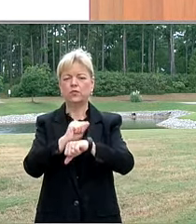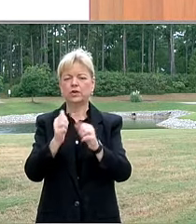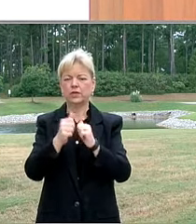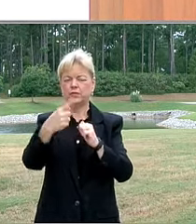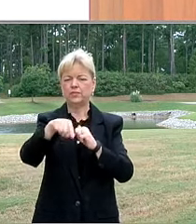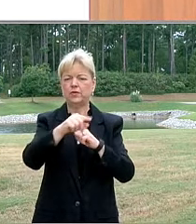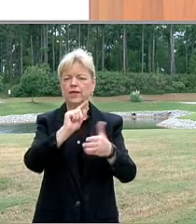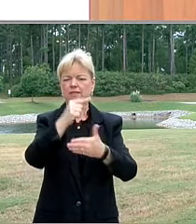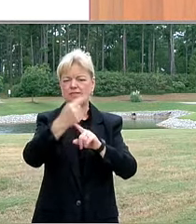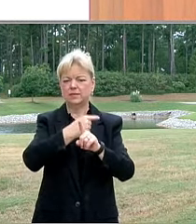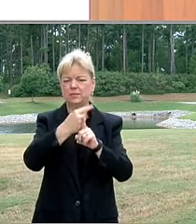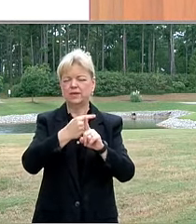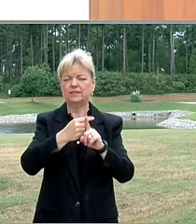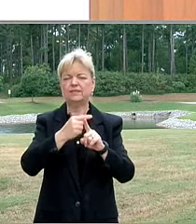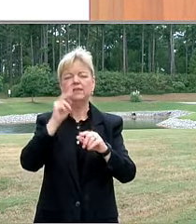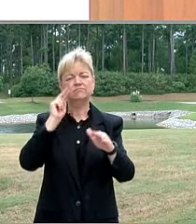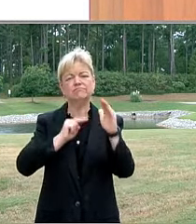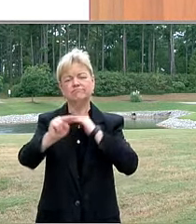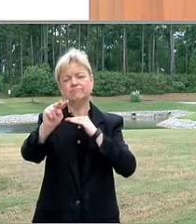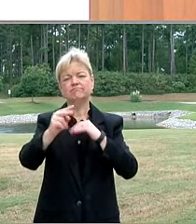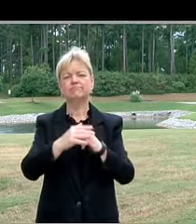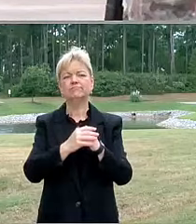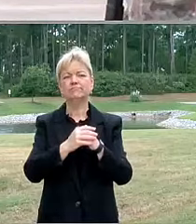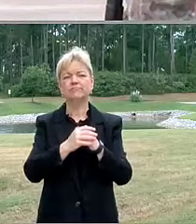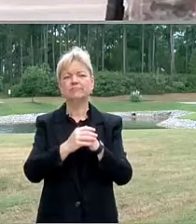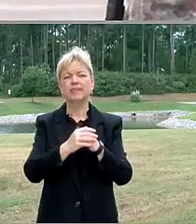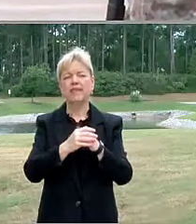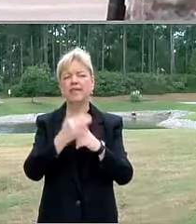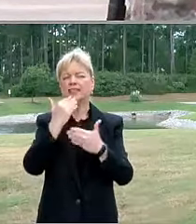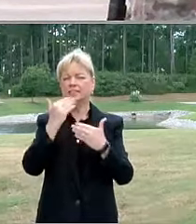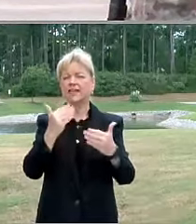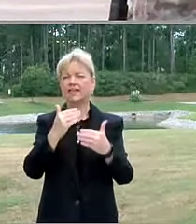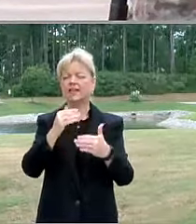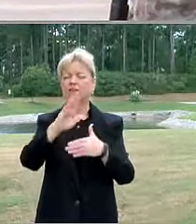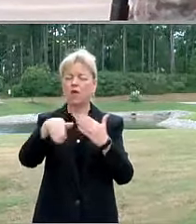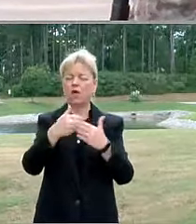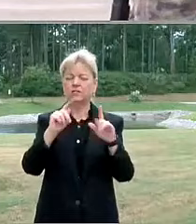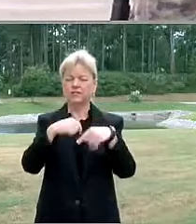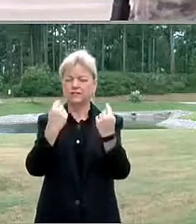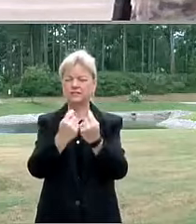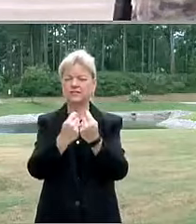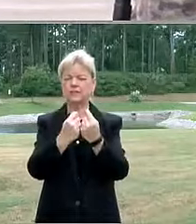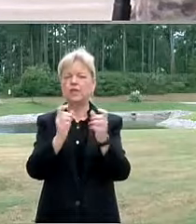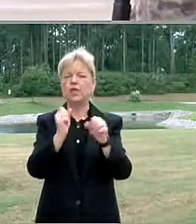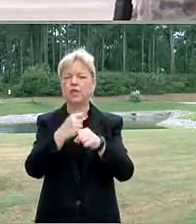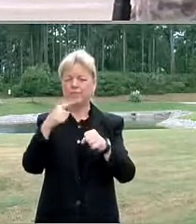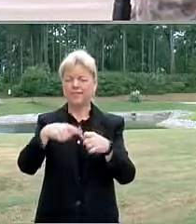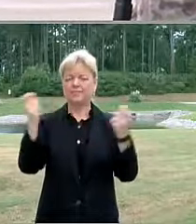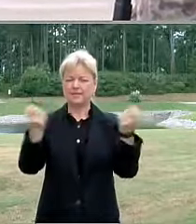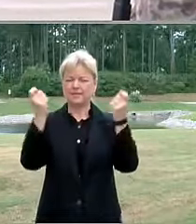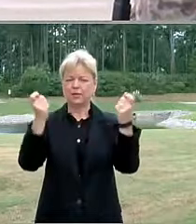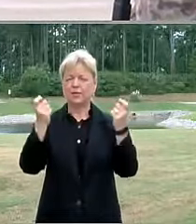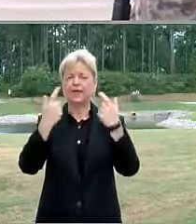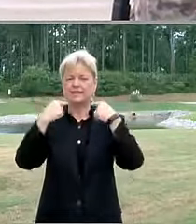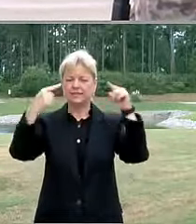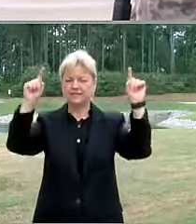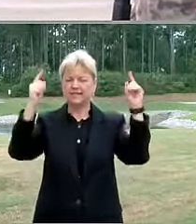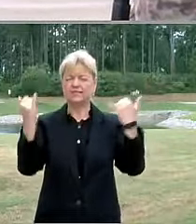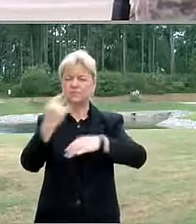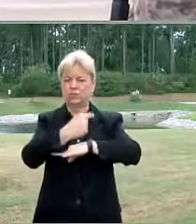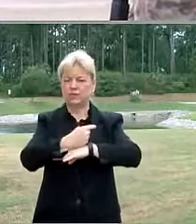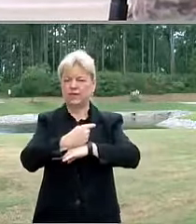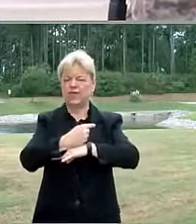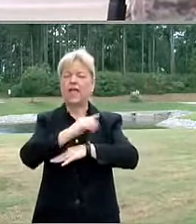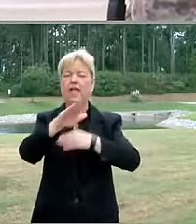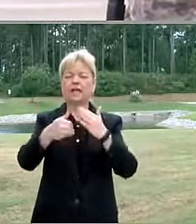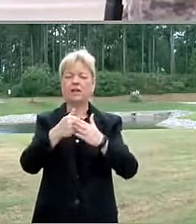thanks to the behind-the-scenes volunteers, G3, Protocol, and Commandant team who made this ceremony a success today, and to all who have welcomed